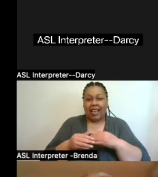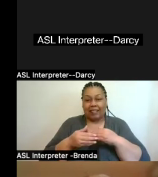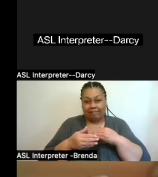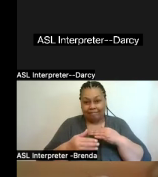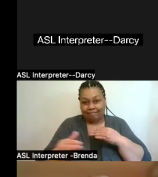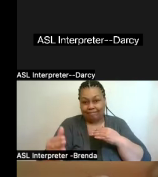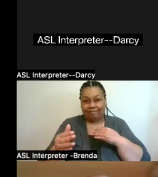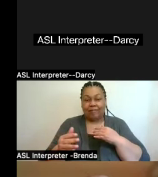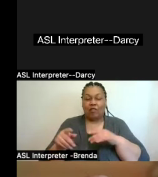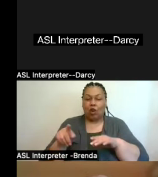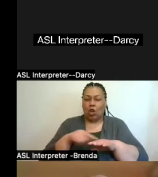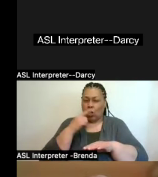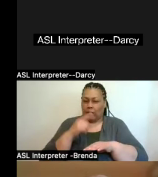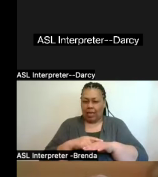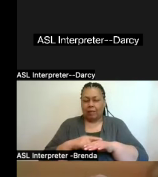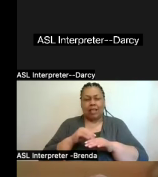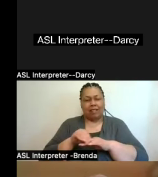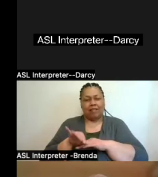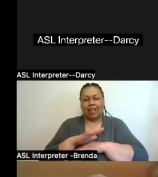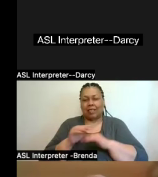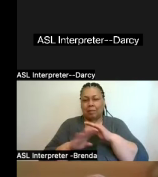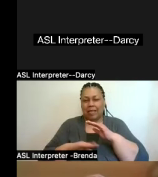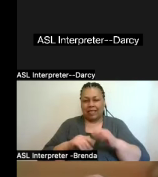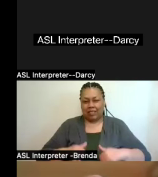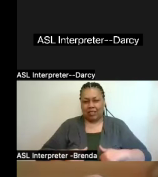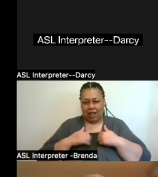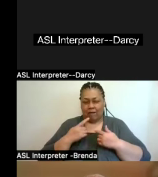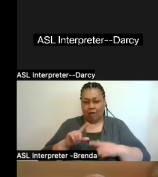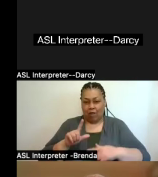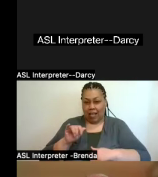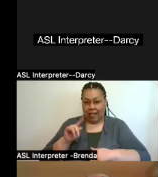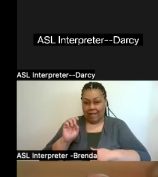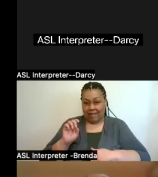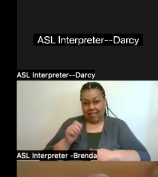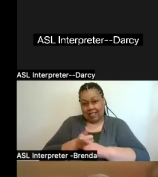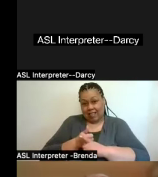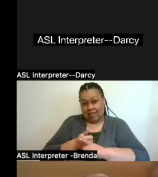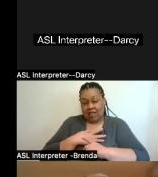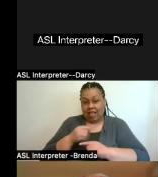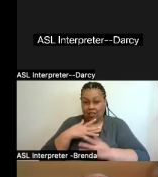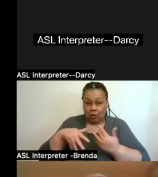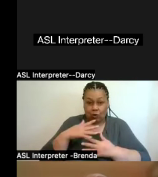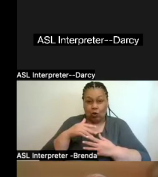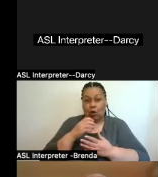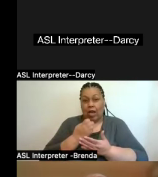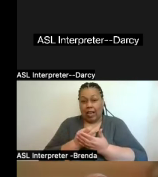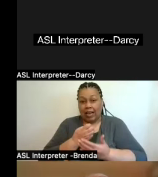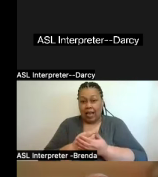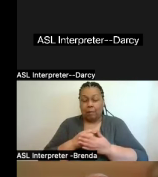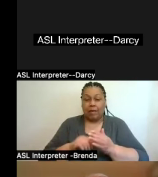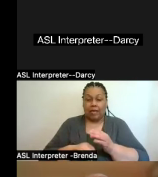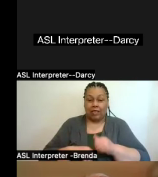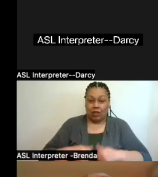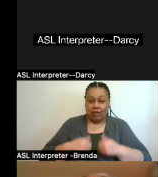earthquake. It affects basic survival for life itself, as well as social and economic survival